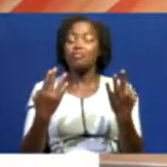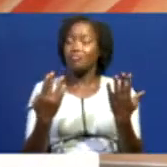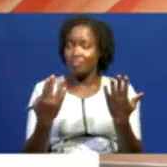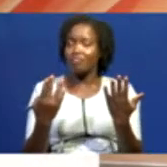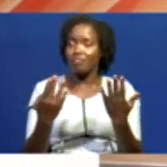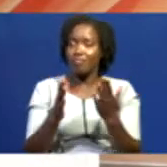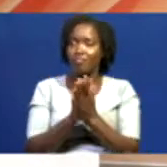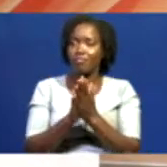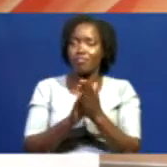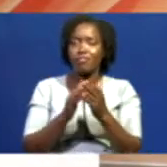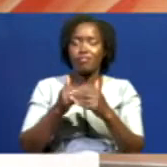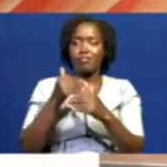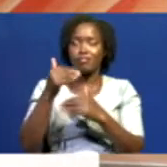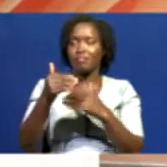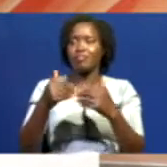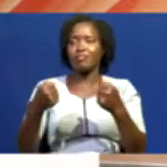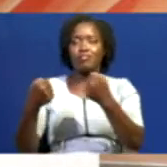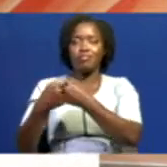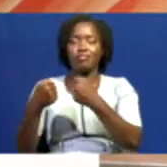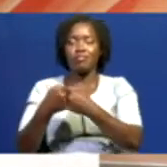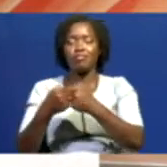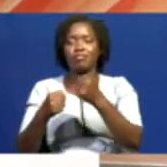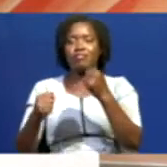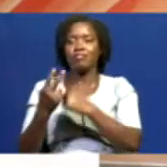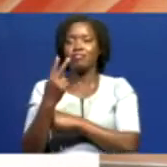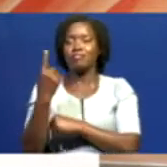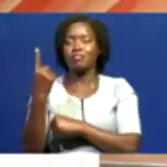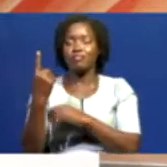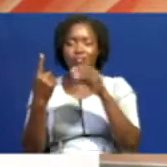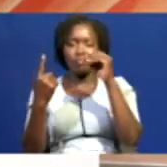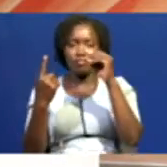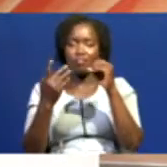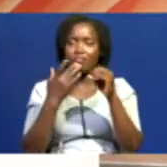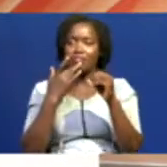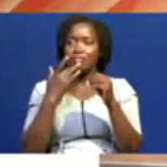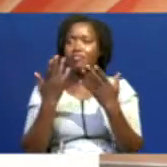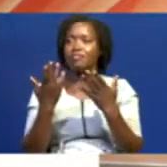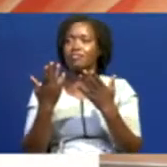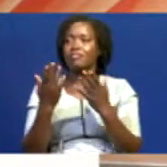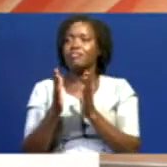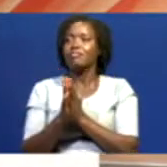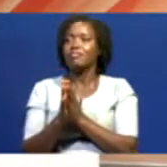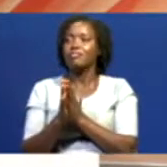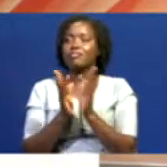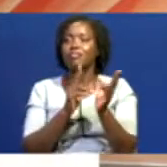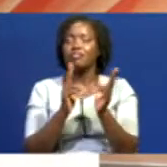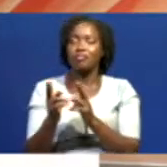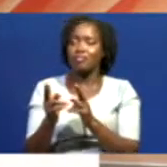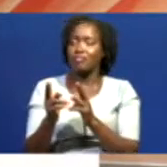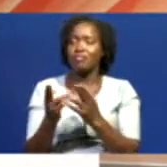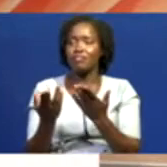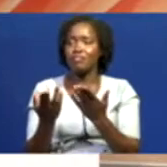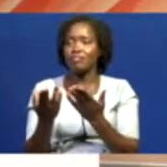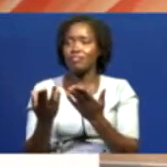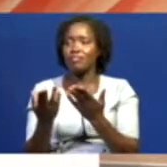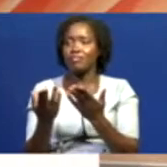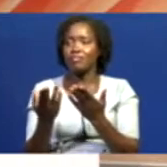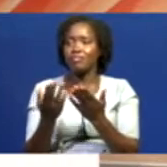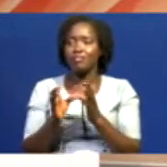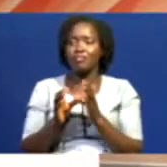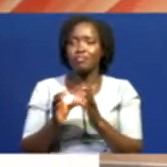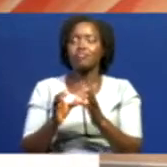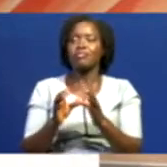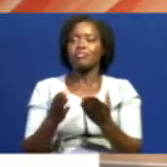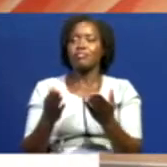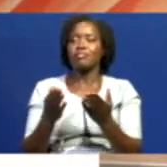Nyayo National Stadium. The game had ended 1-0 in favor of the Starlets in normal time, and that meant a 1-1 aggregate, forcing the match